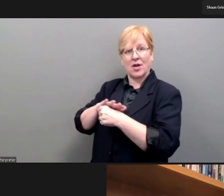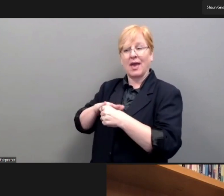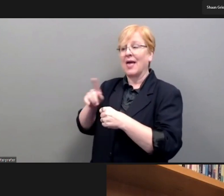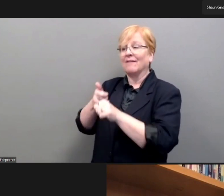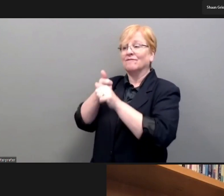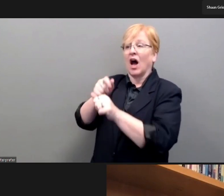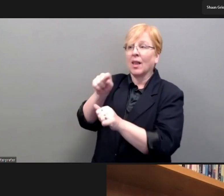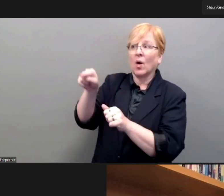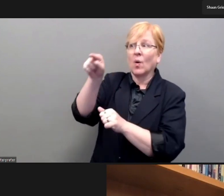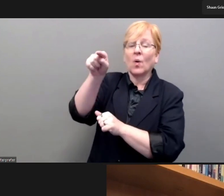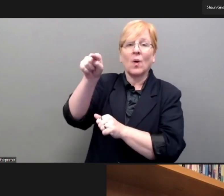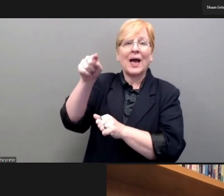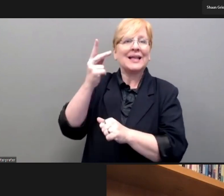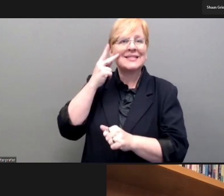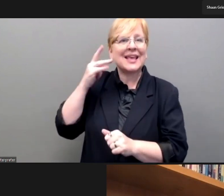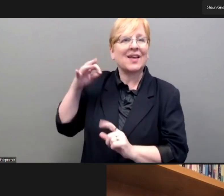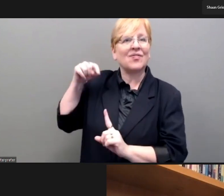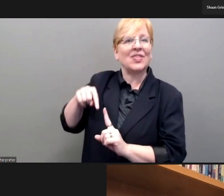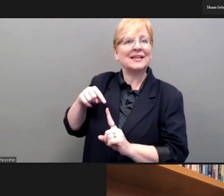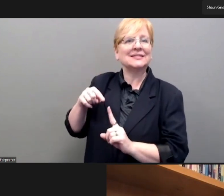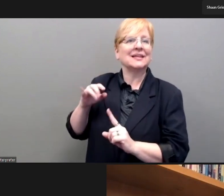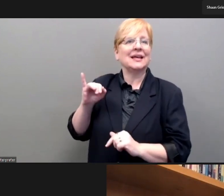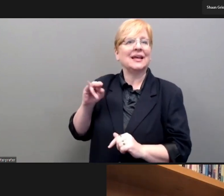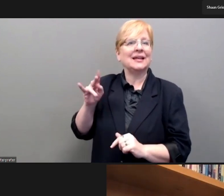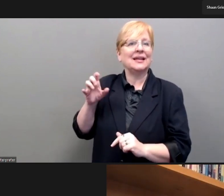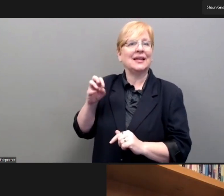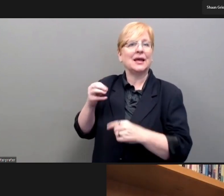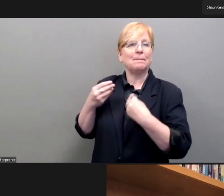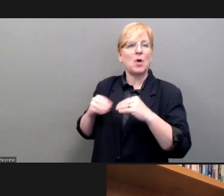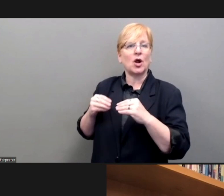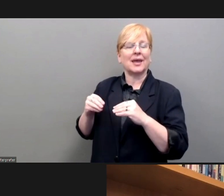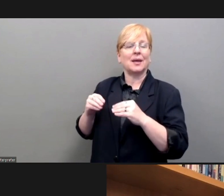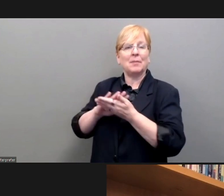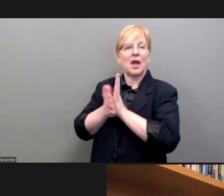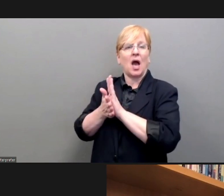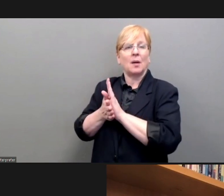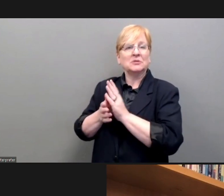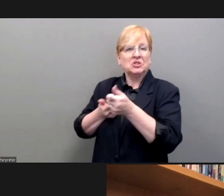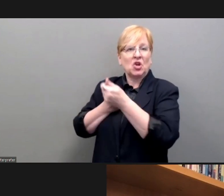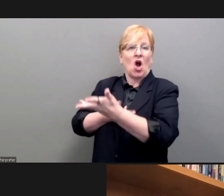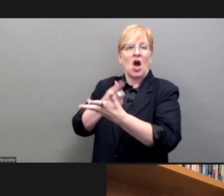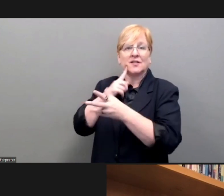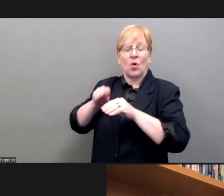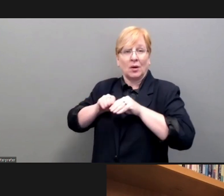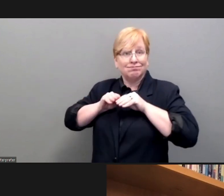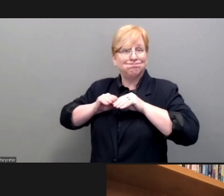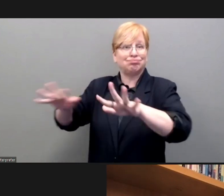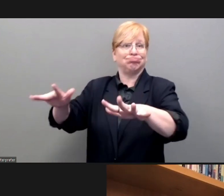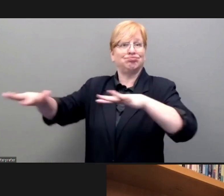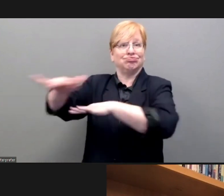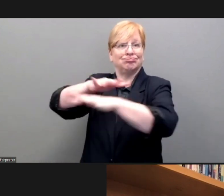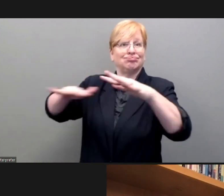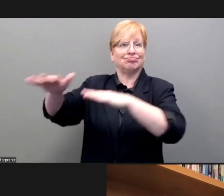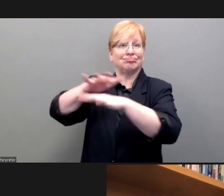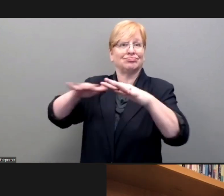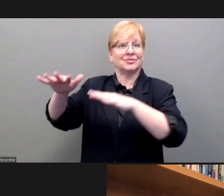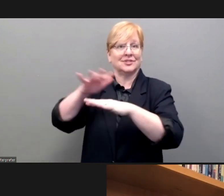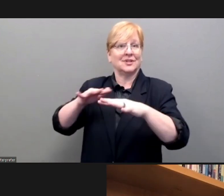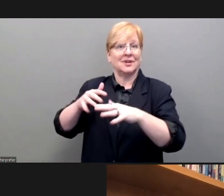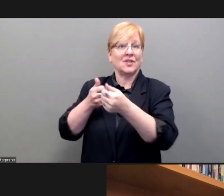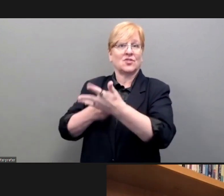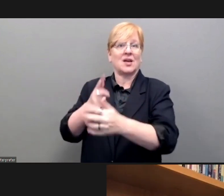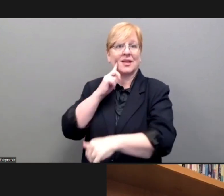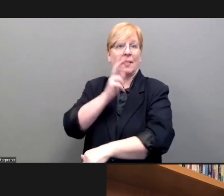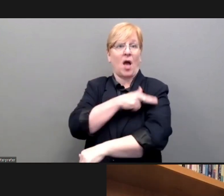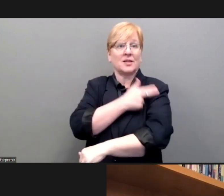a super spreader event that could impact capacity at local hospitals. So the tracking about a